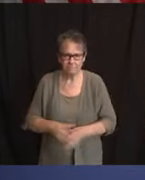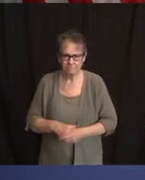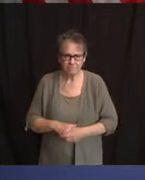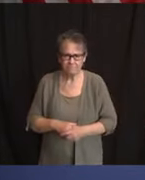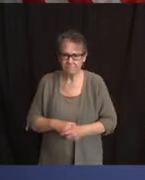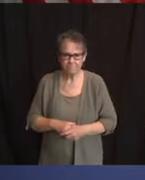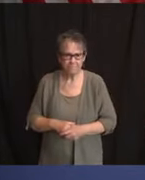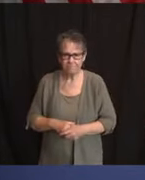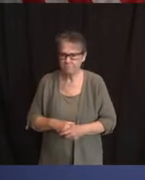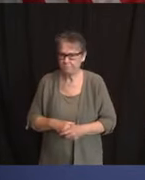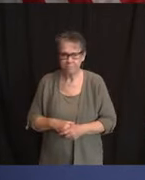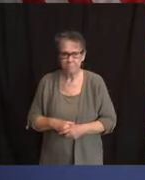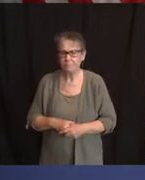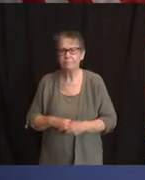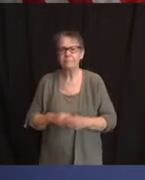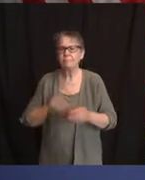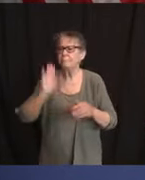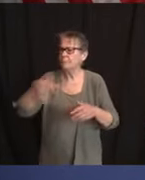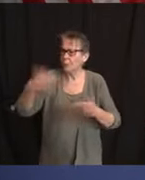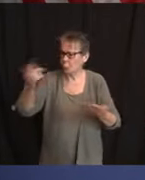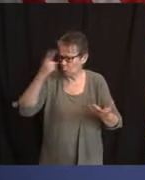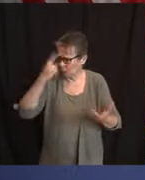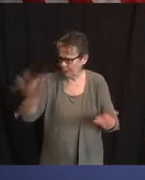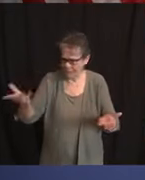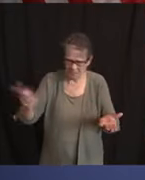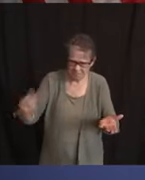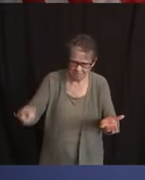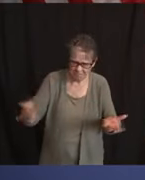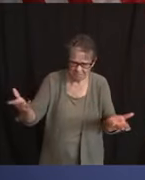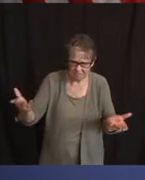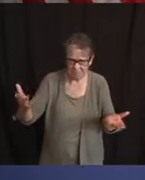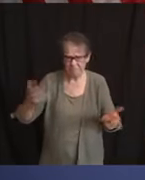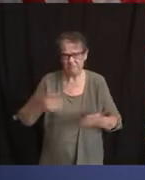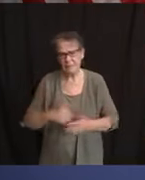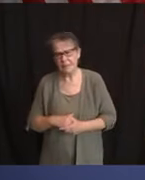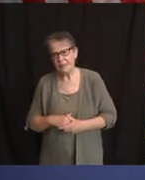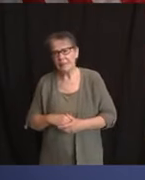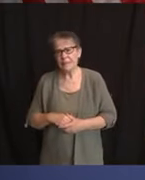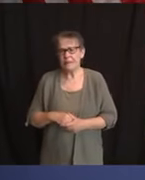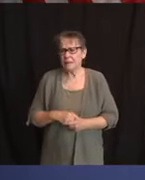my thoughts, and Pat, you may want to come in. We haven't changed our tune.